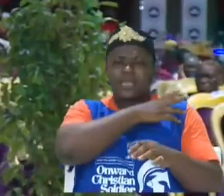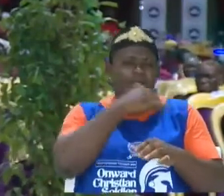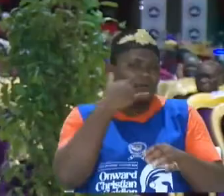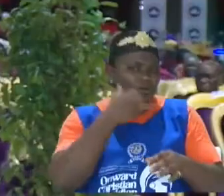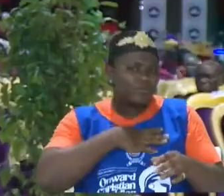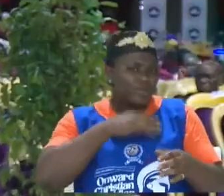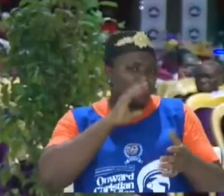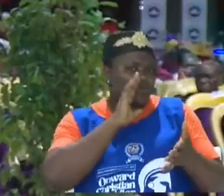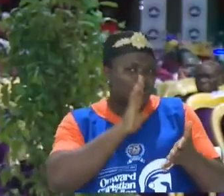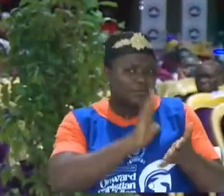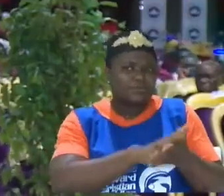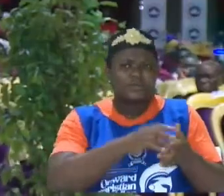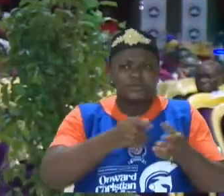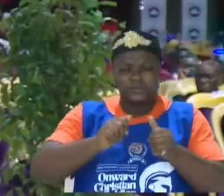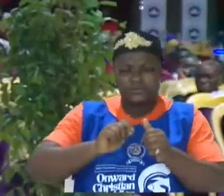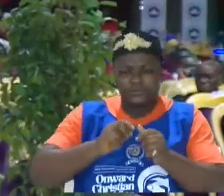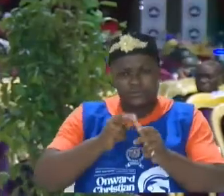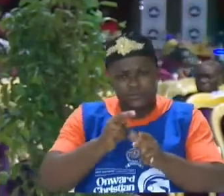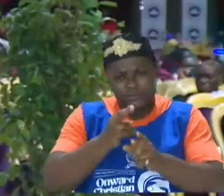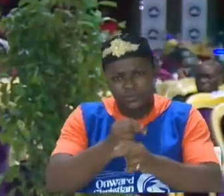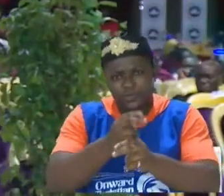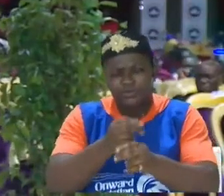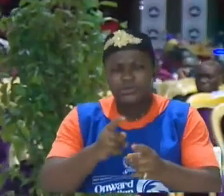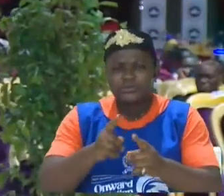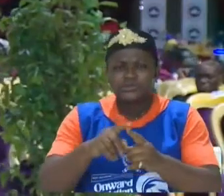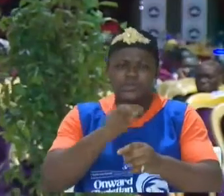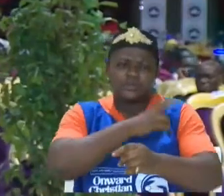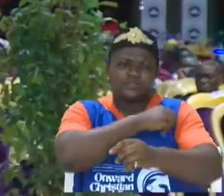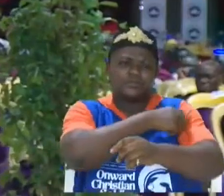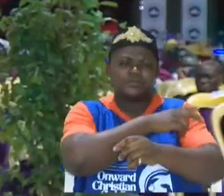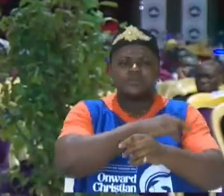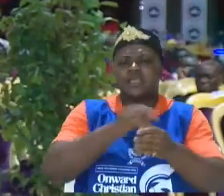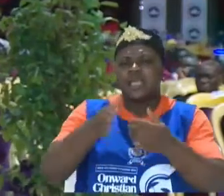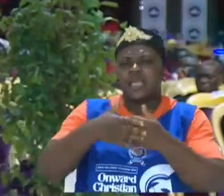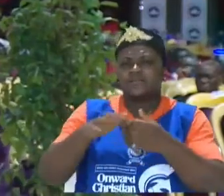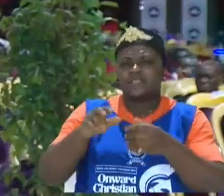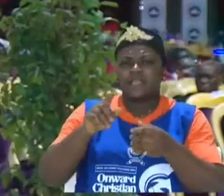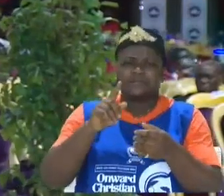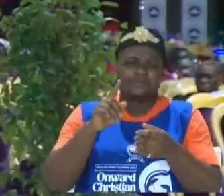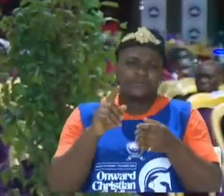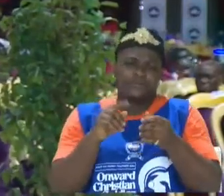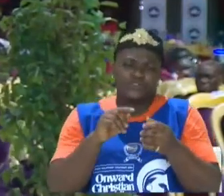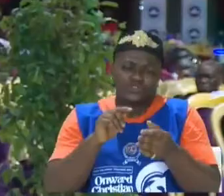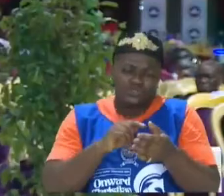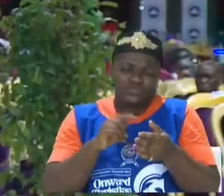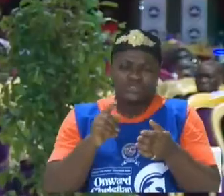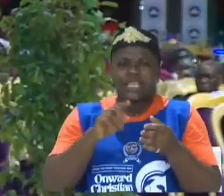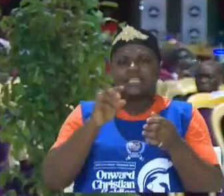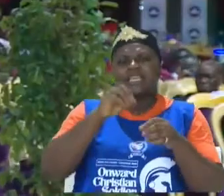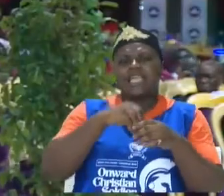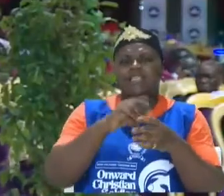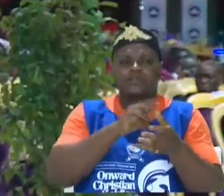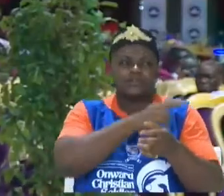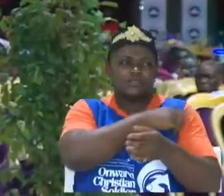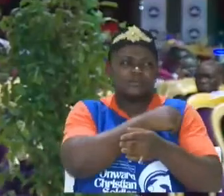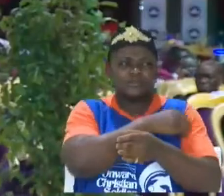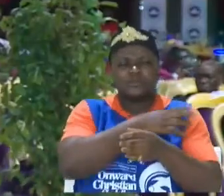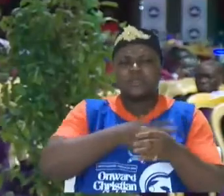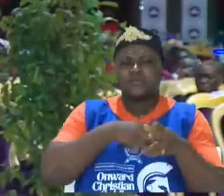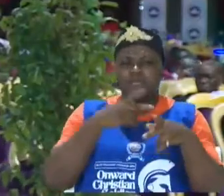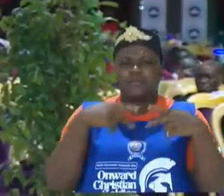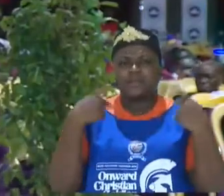hospital. After treatment at the hospital, my pastor and some people that are close to me were called. They